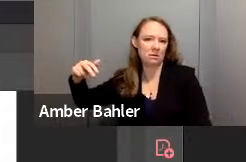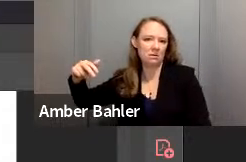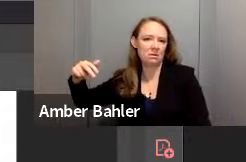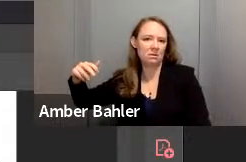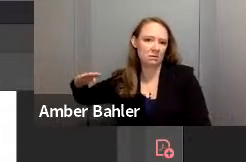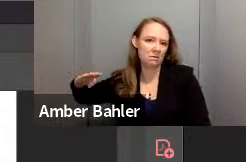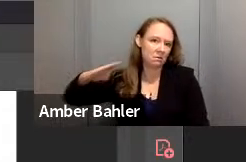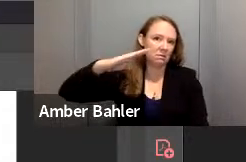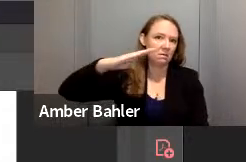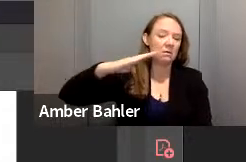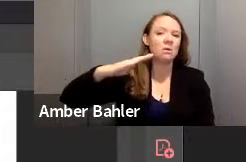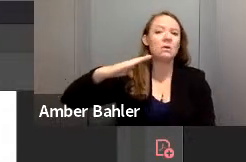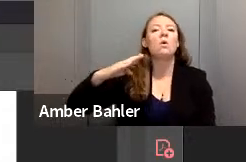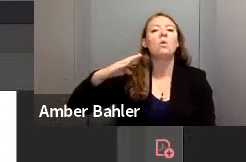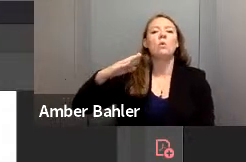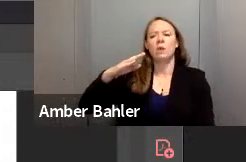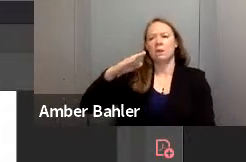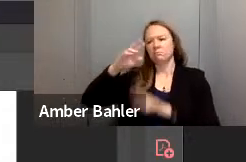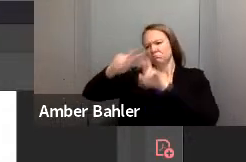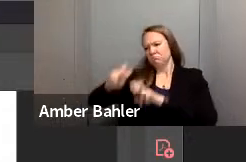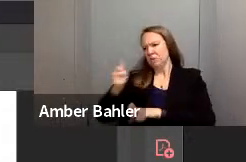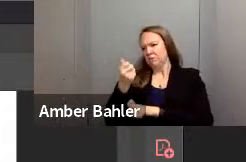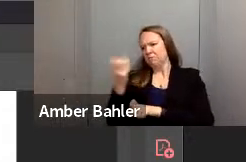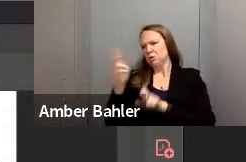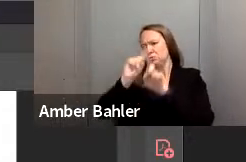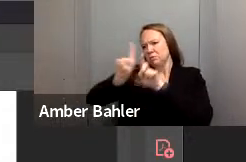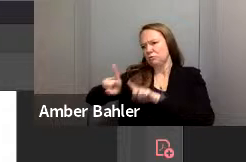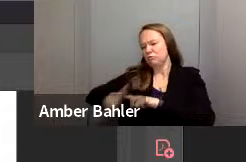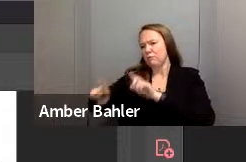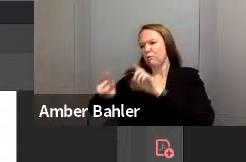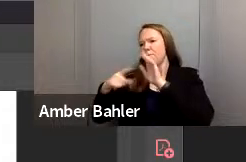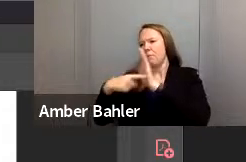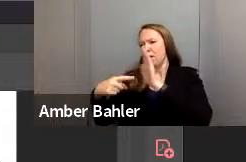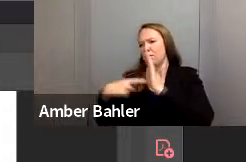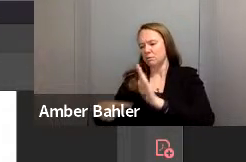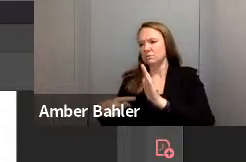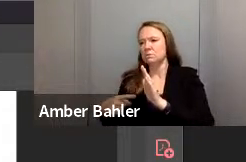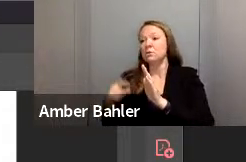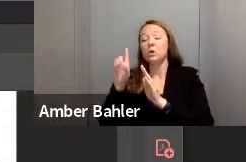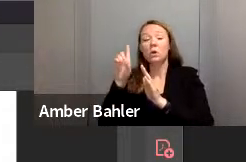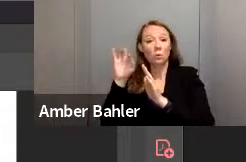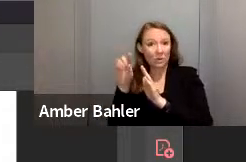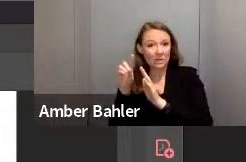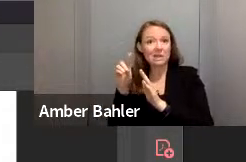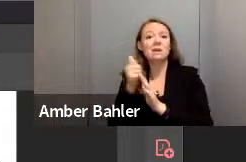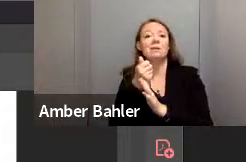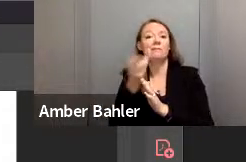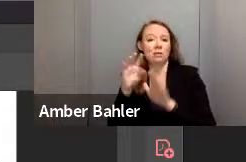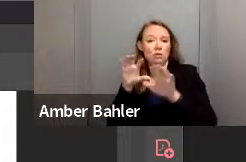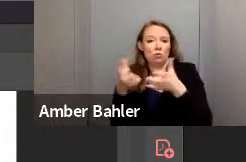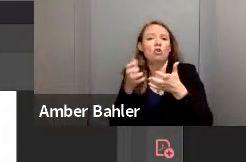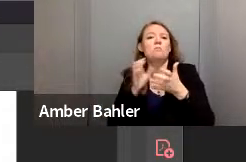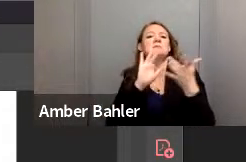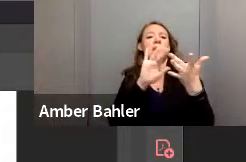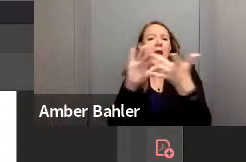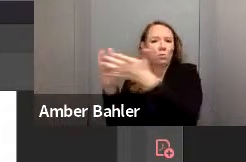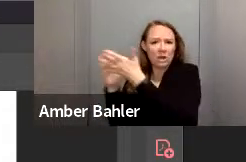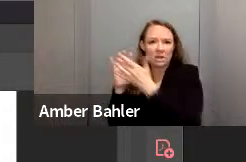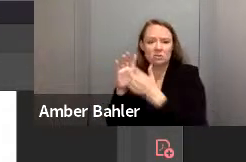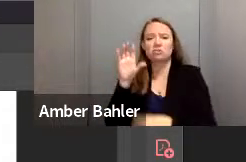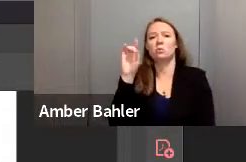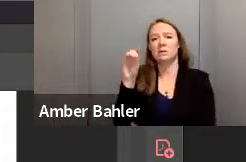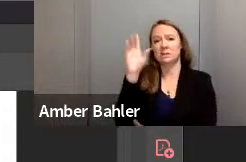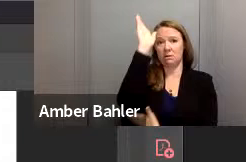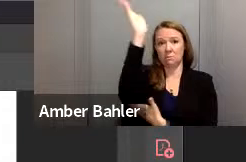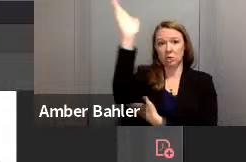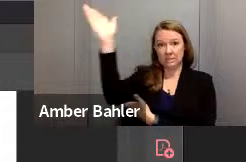few different models and with outreach, with a few groups and presentation, it was